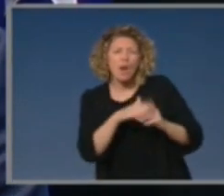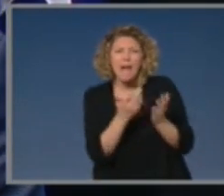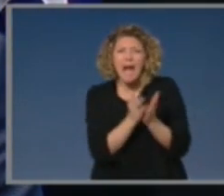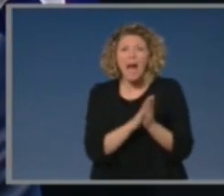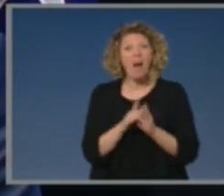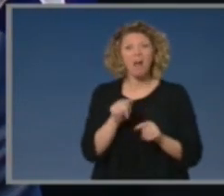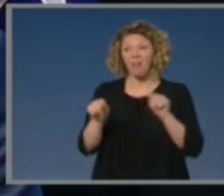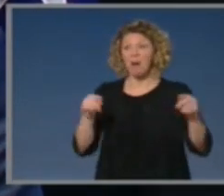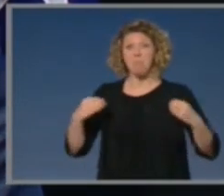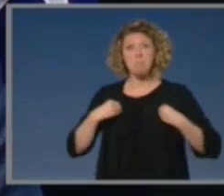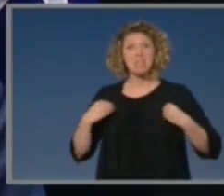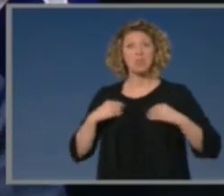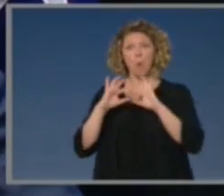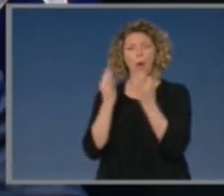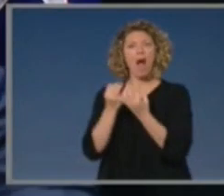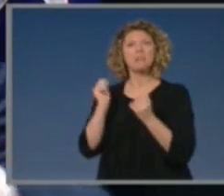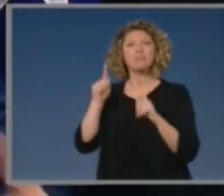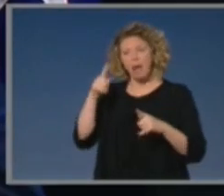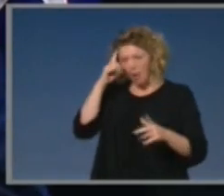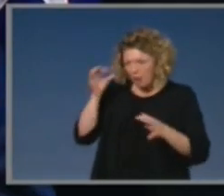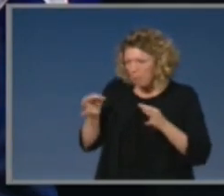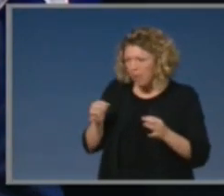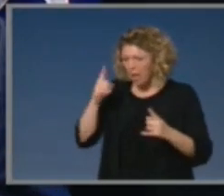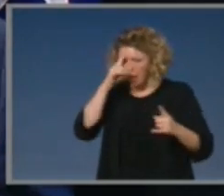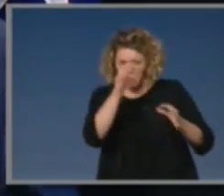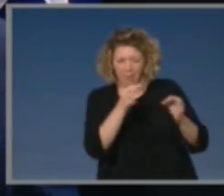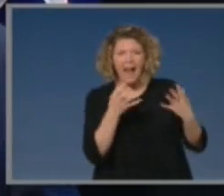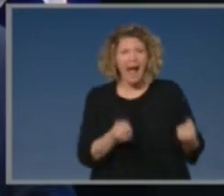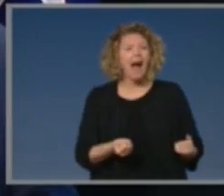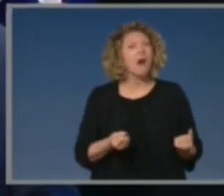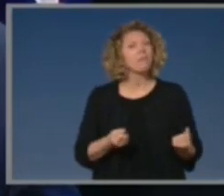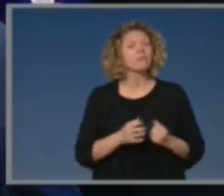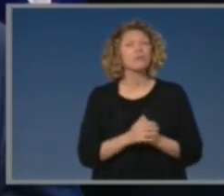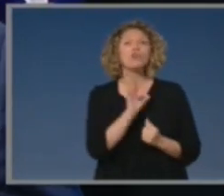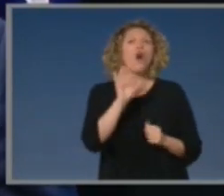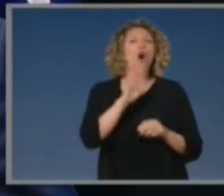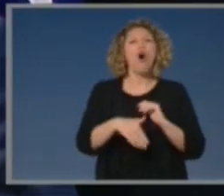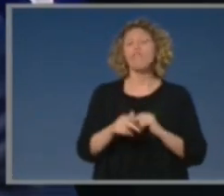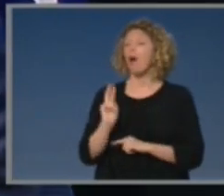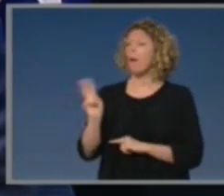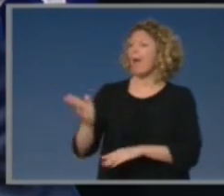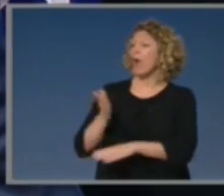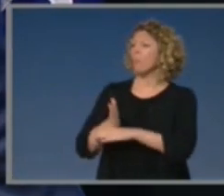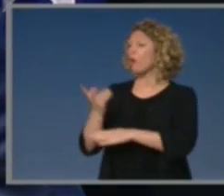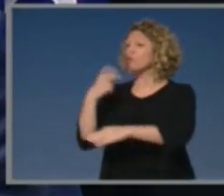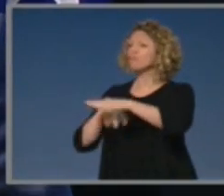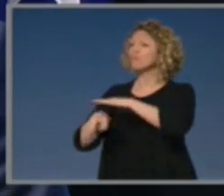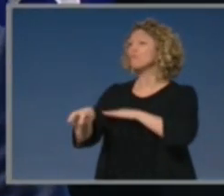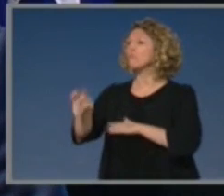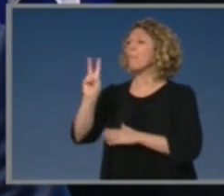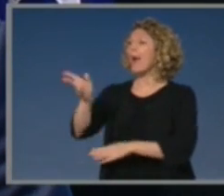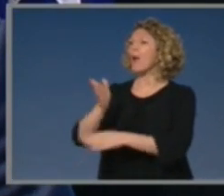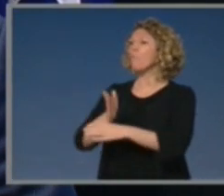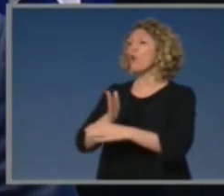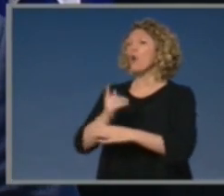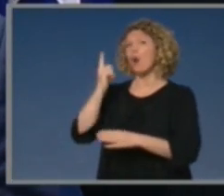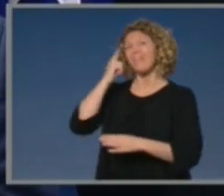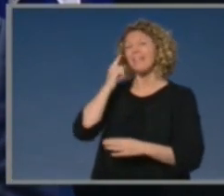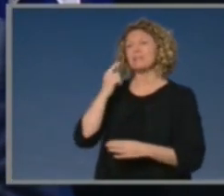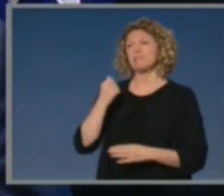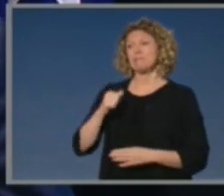this. It's not just about being able to go back into a workplace that is safe, but it is also about being able to do that confidently, and it's